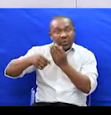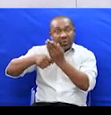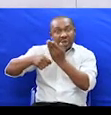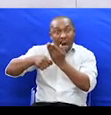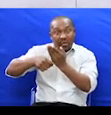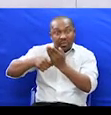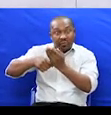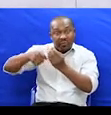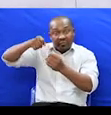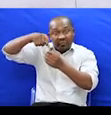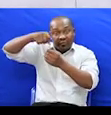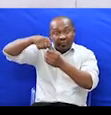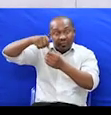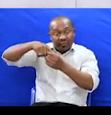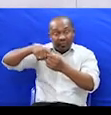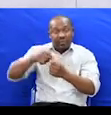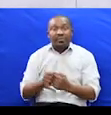charge,